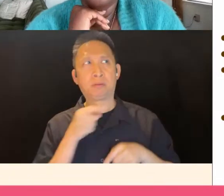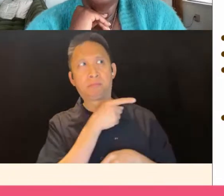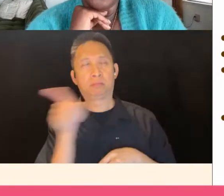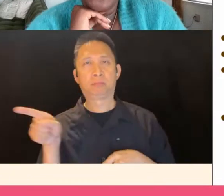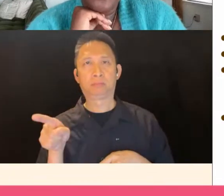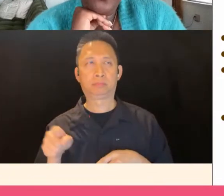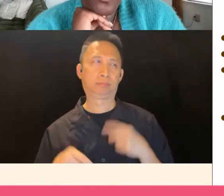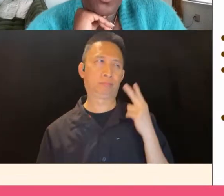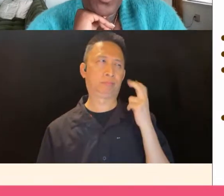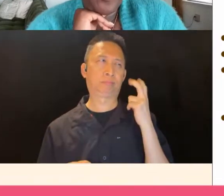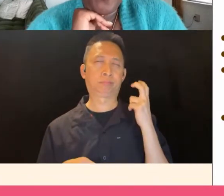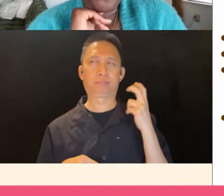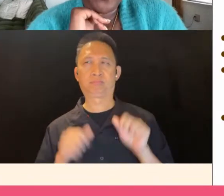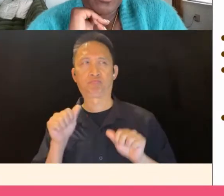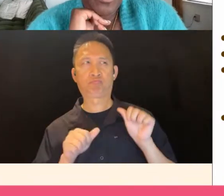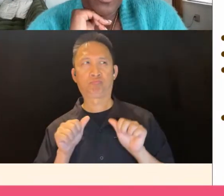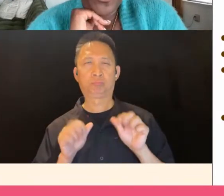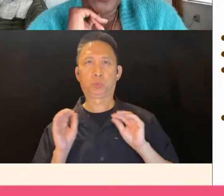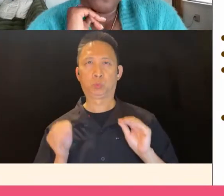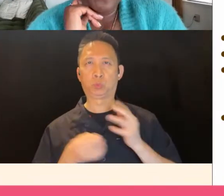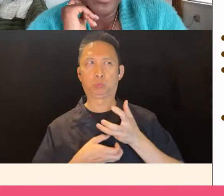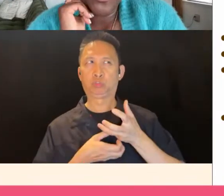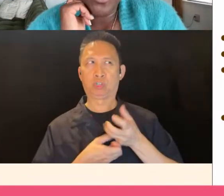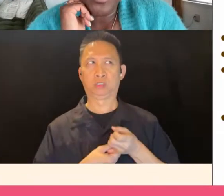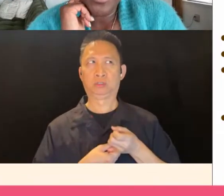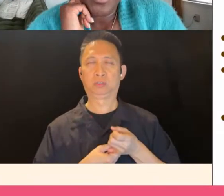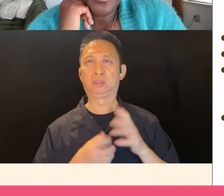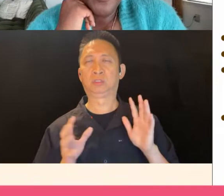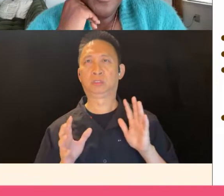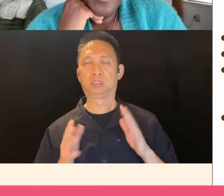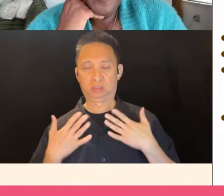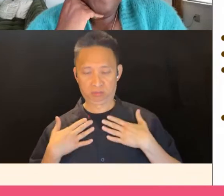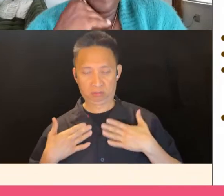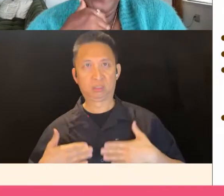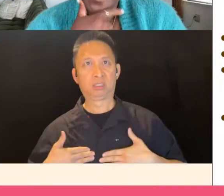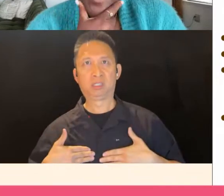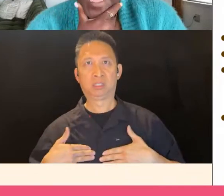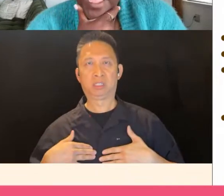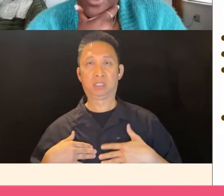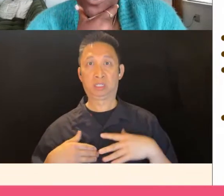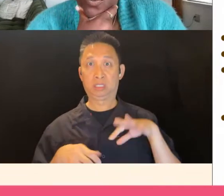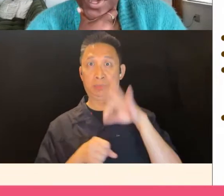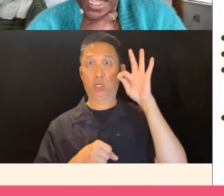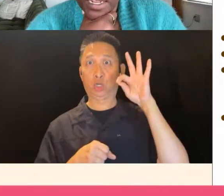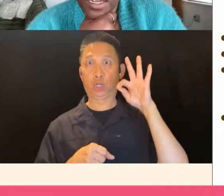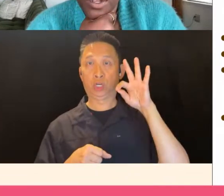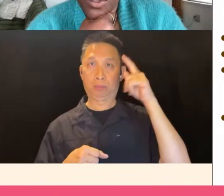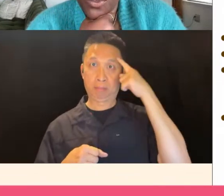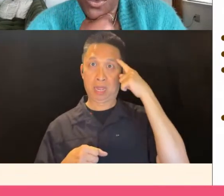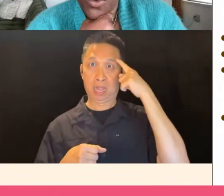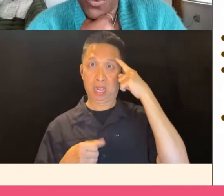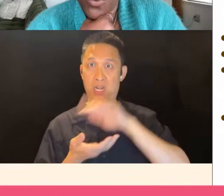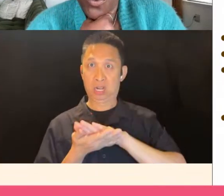are challenged with personal transformation, that is